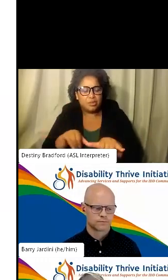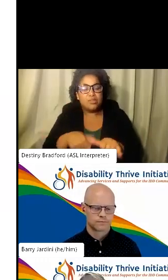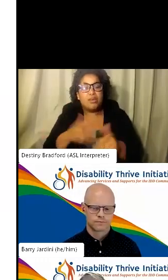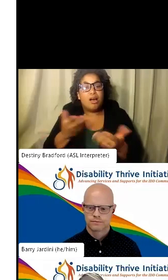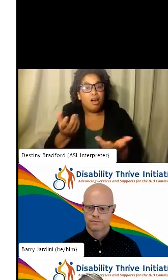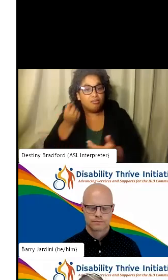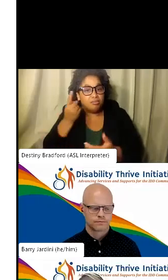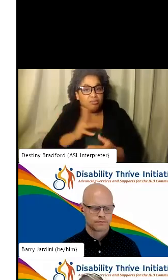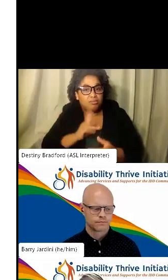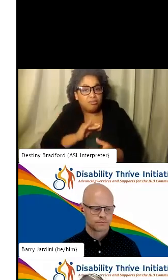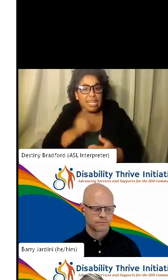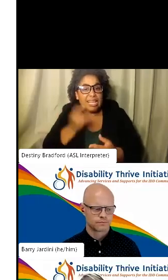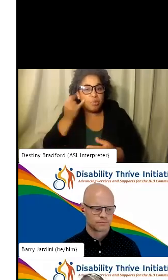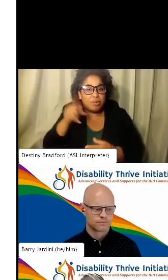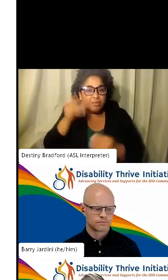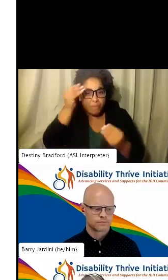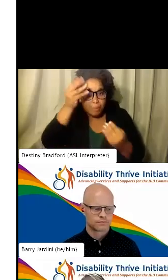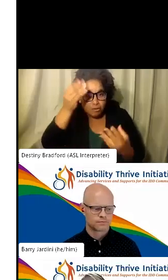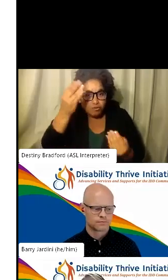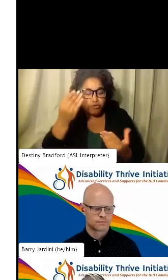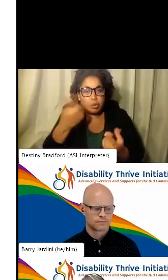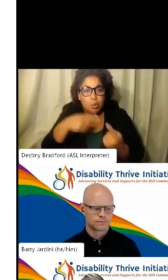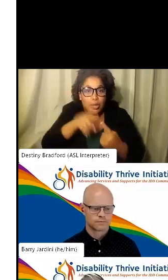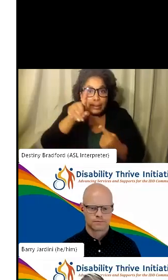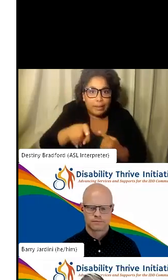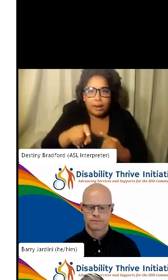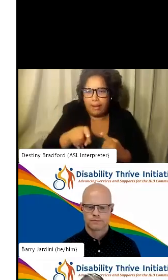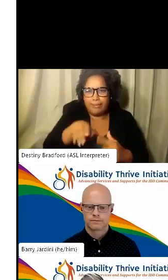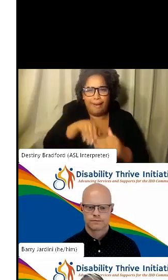need whenever you need it at our website,